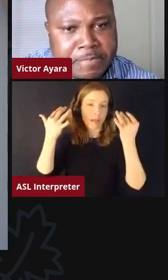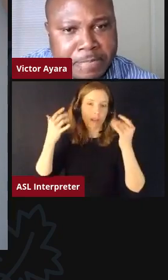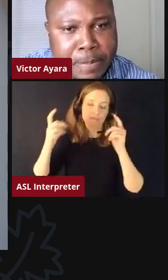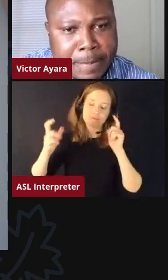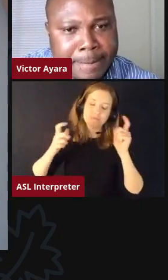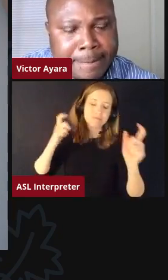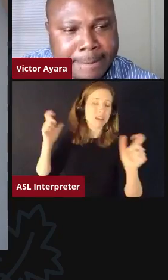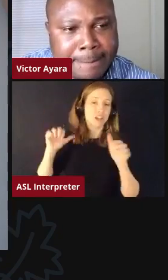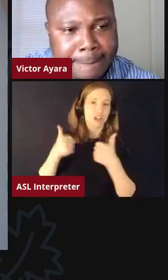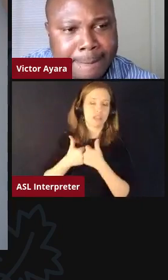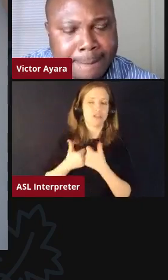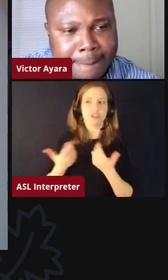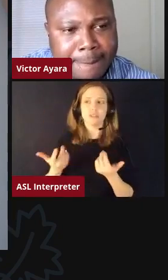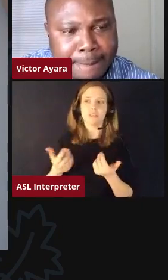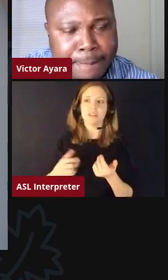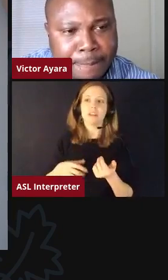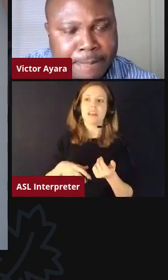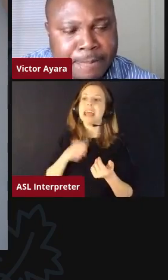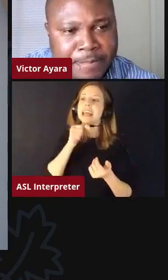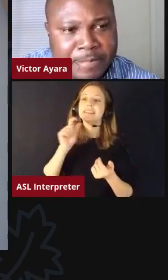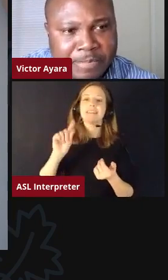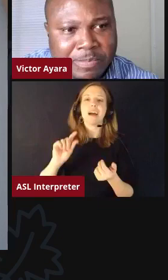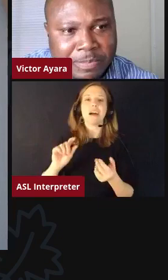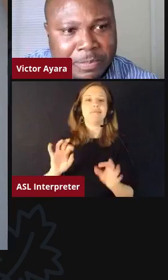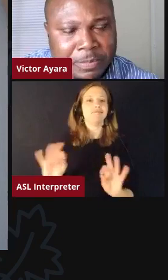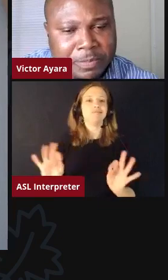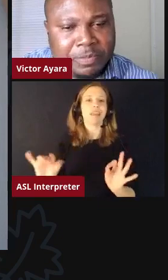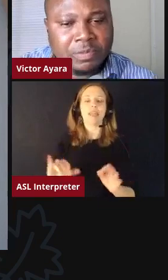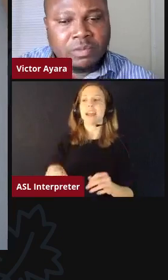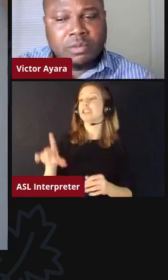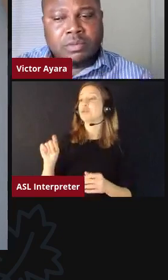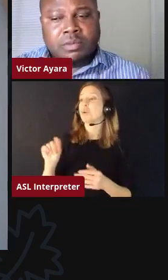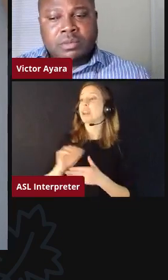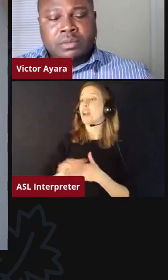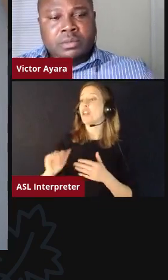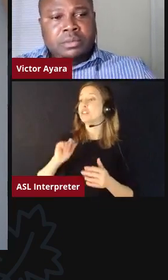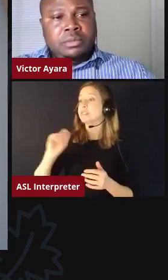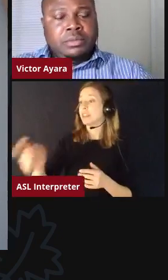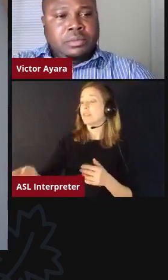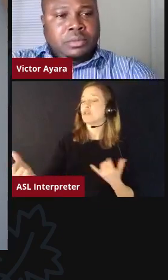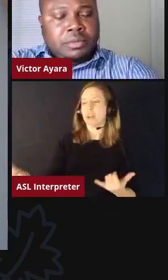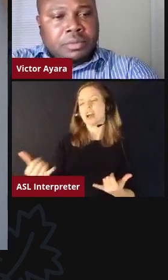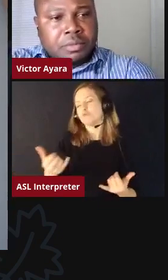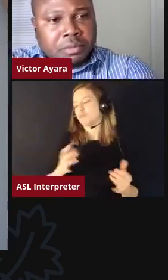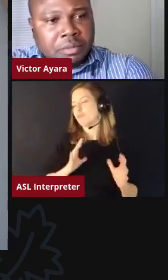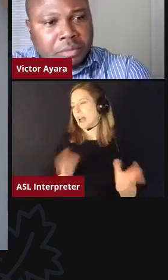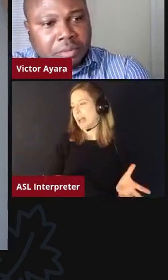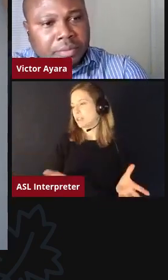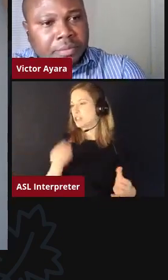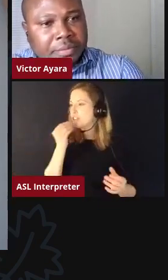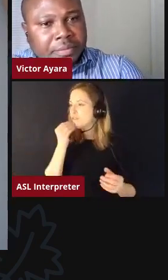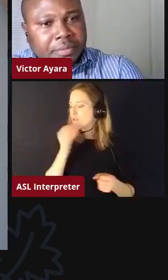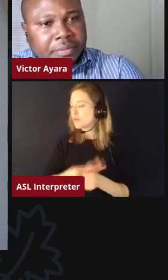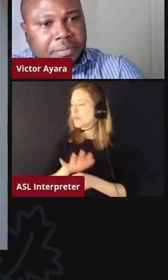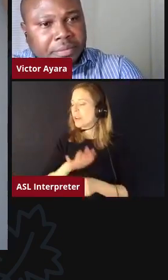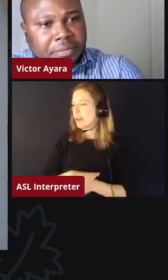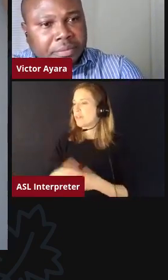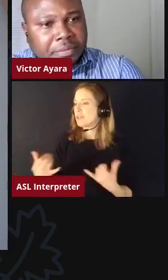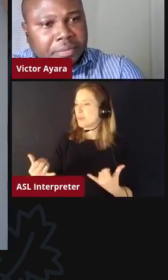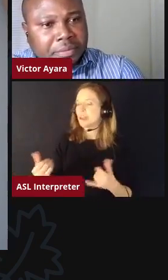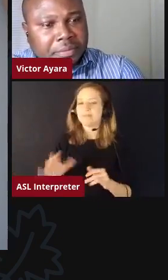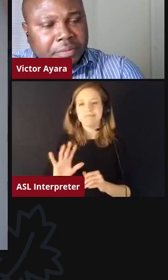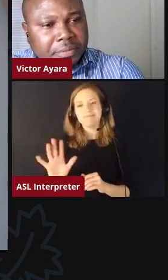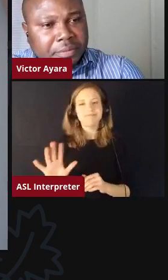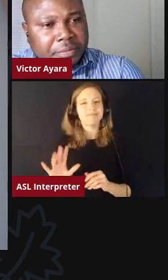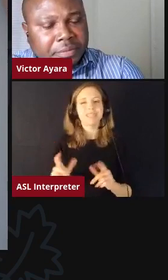someone $20 and saying, well, now you have food for today. Like this is a big institutional sort of challenge. And it's good